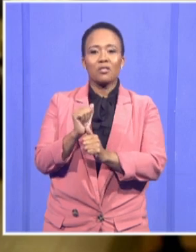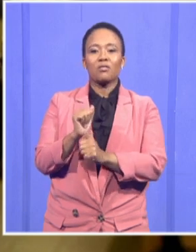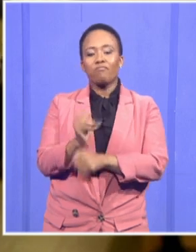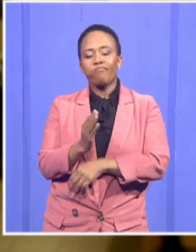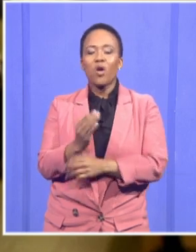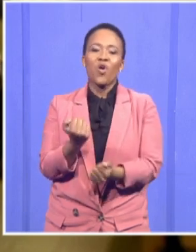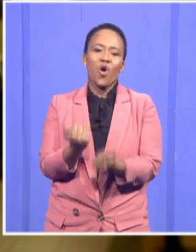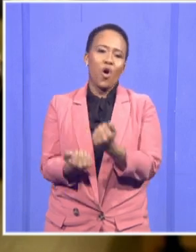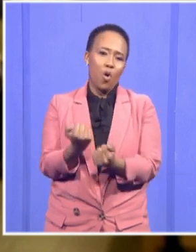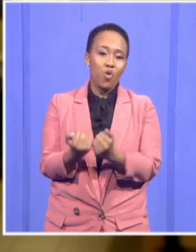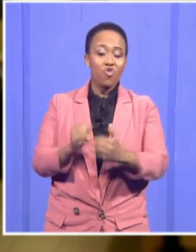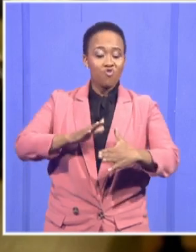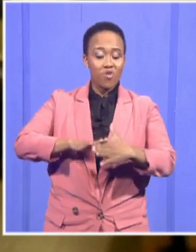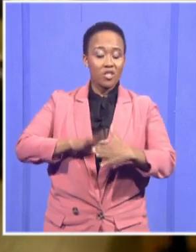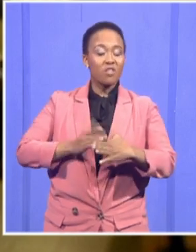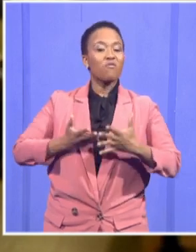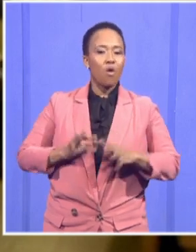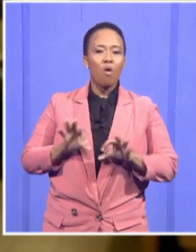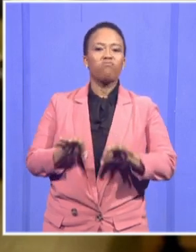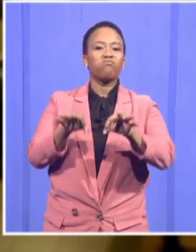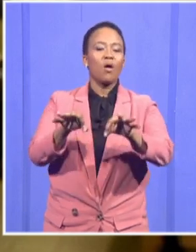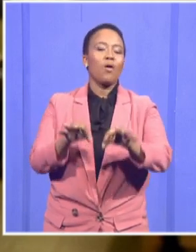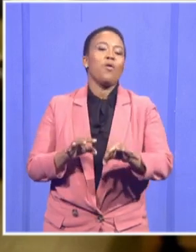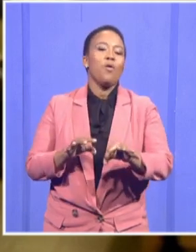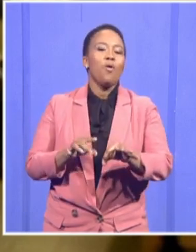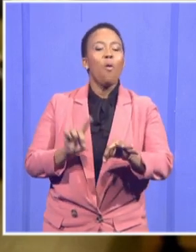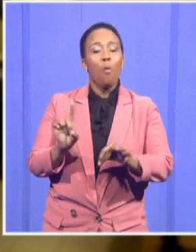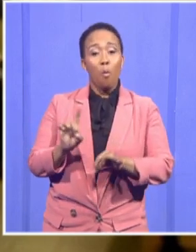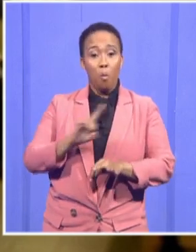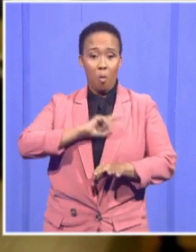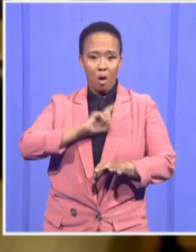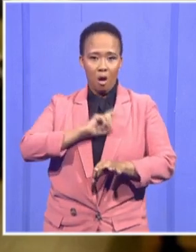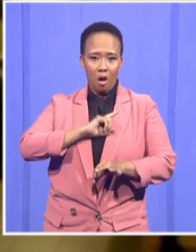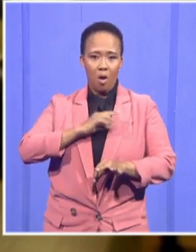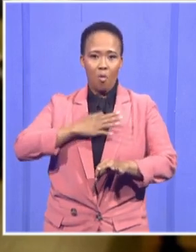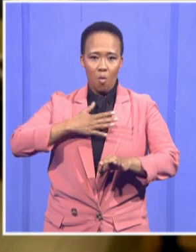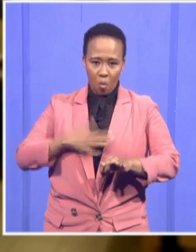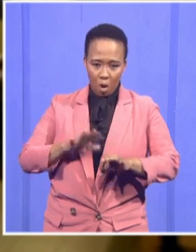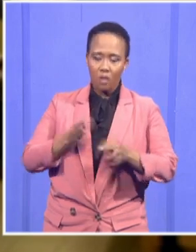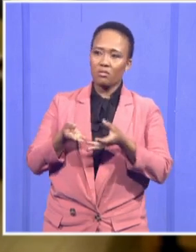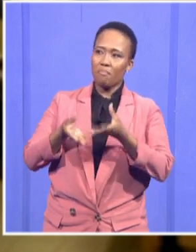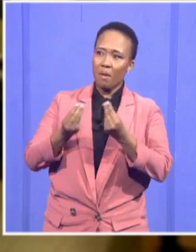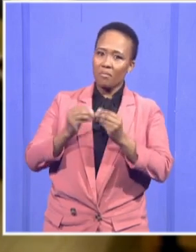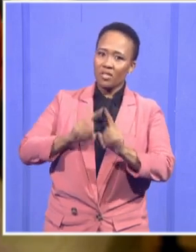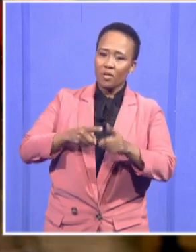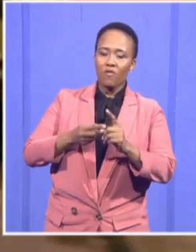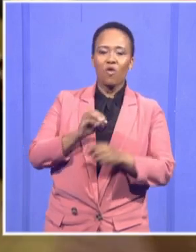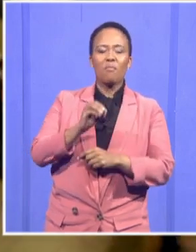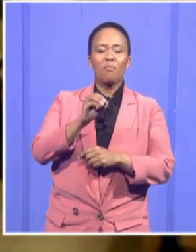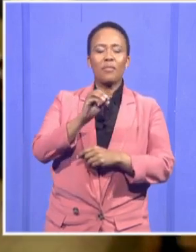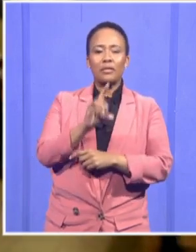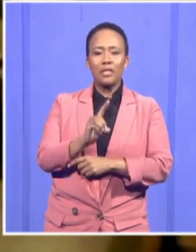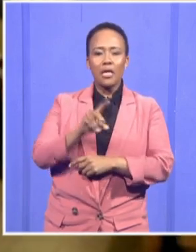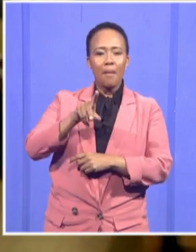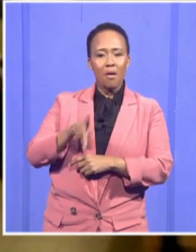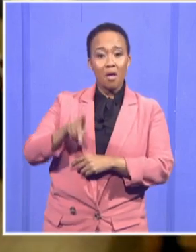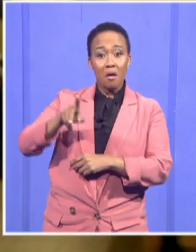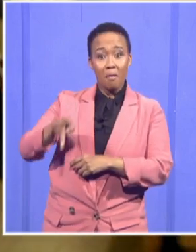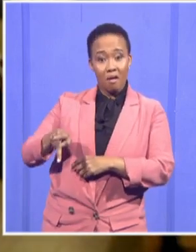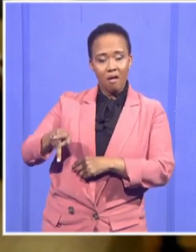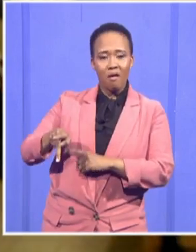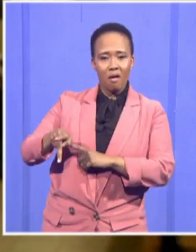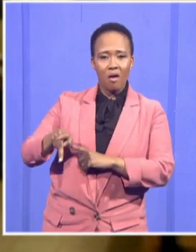for the purpose for that postponement was specifically for them to obtain instructions from the DPP to clear the way, or at